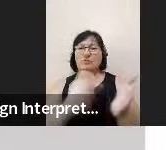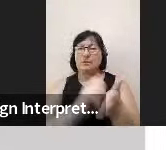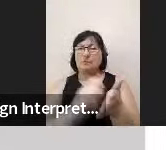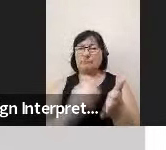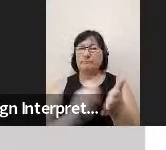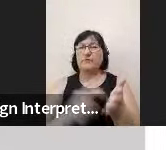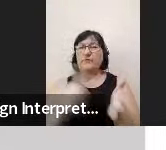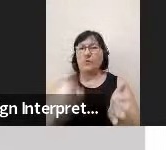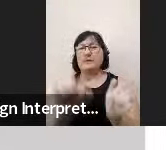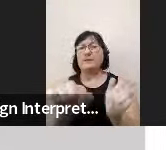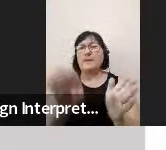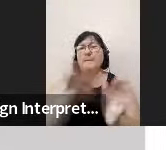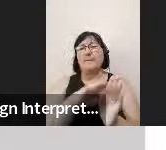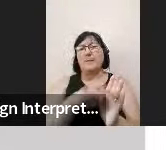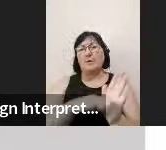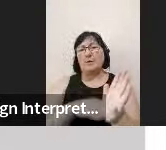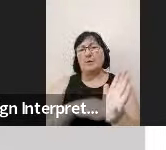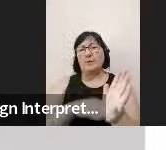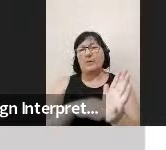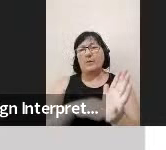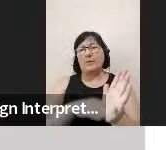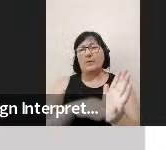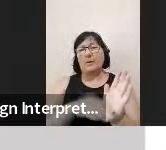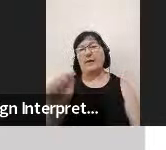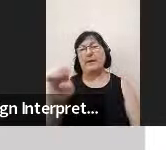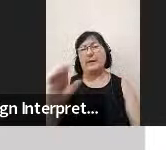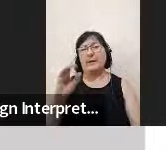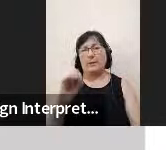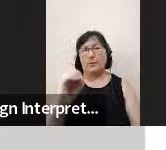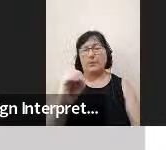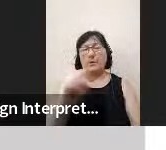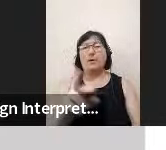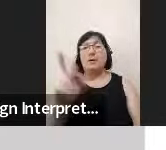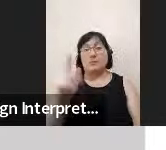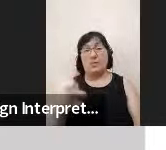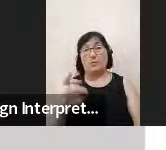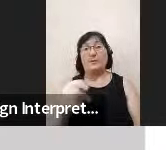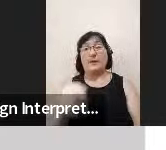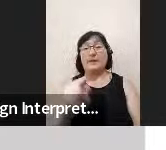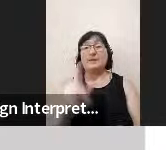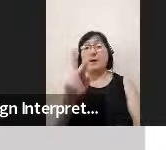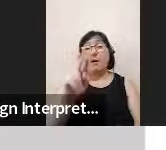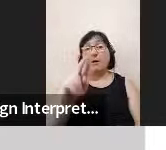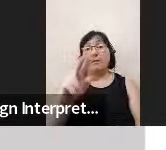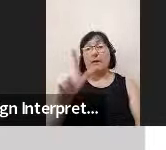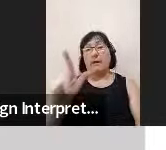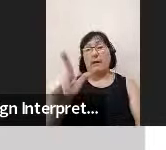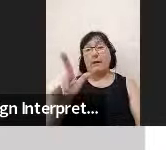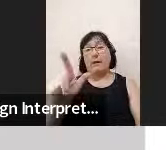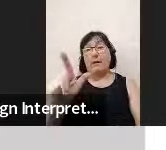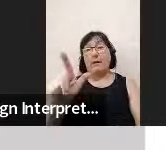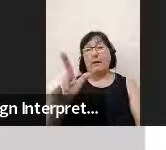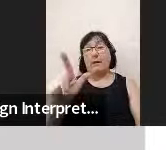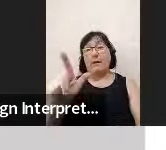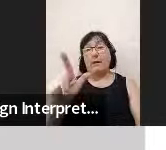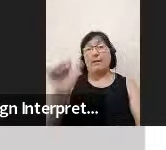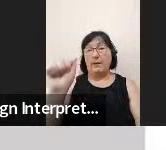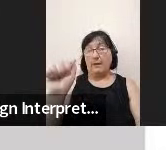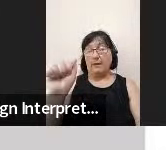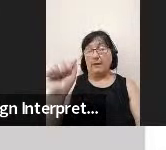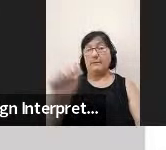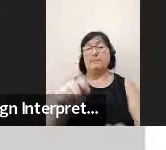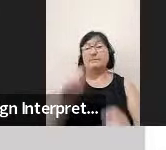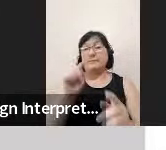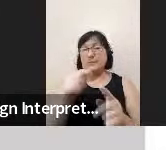interlinked with what RLA is bringing on board. So please be on the lookout. There's beautiful and exciting things